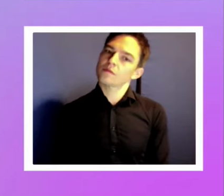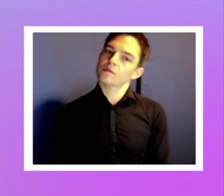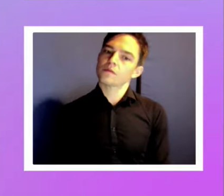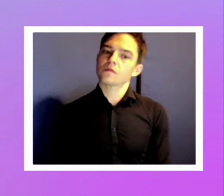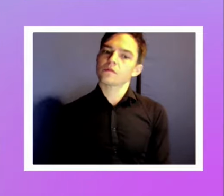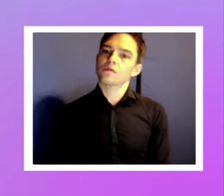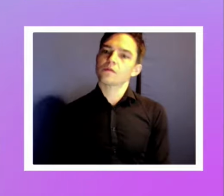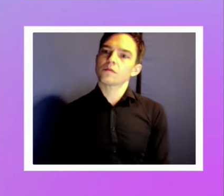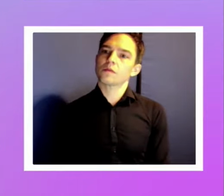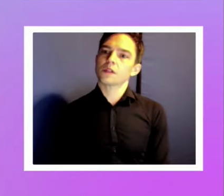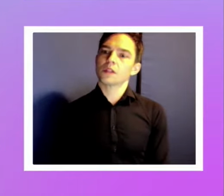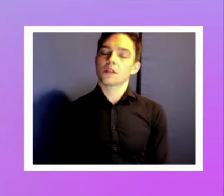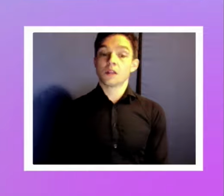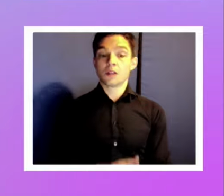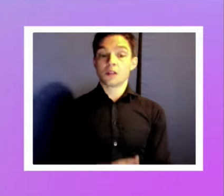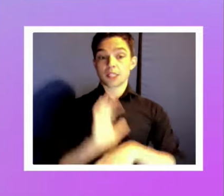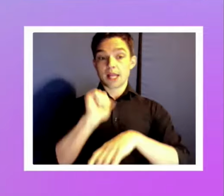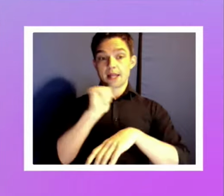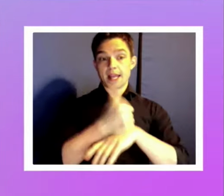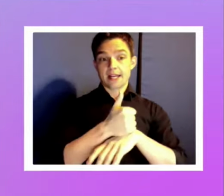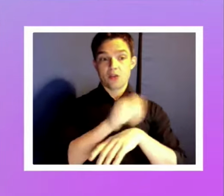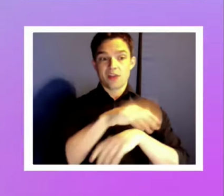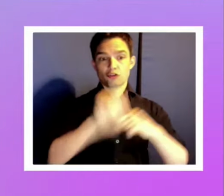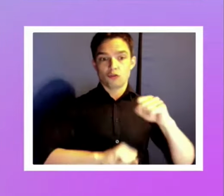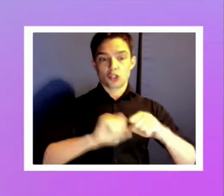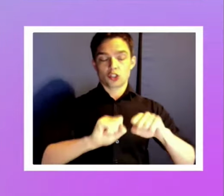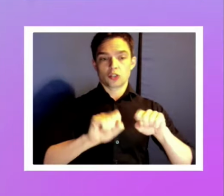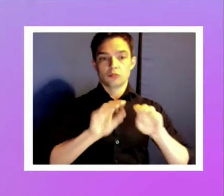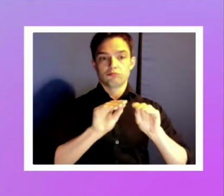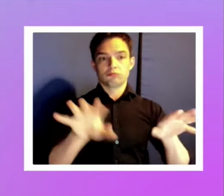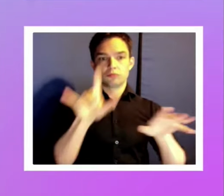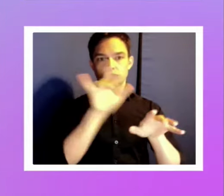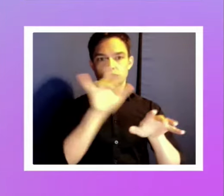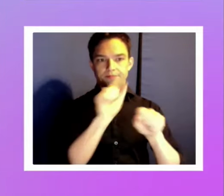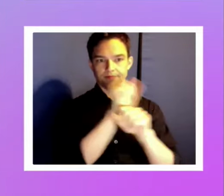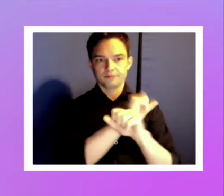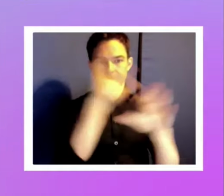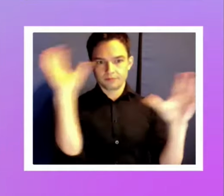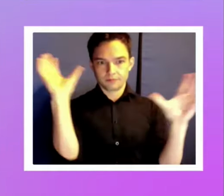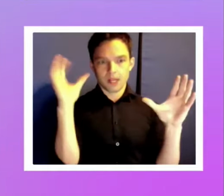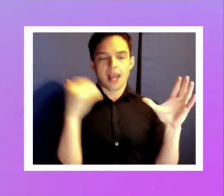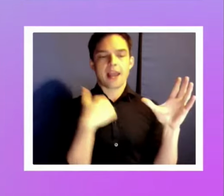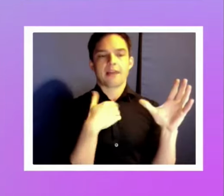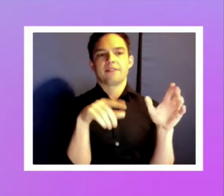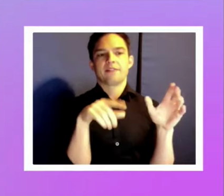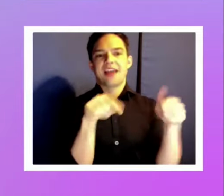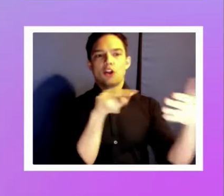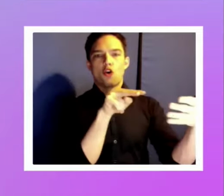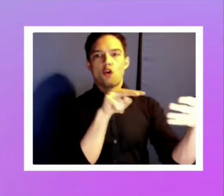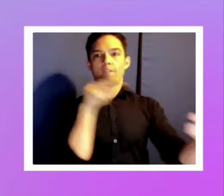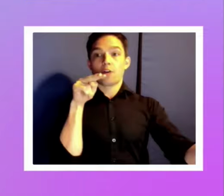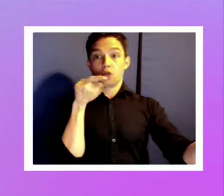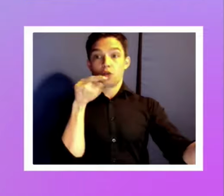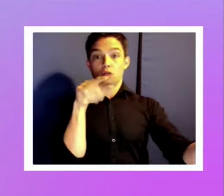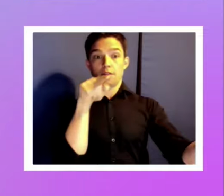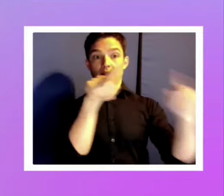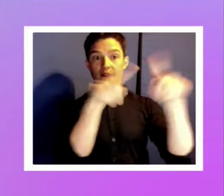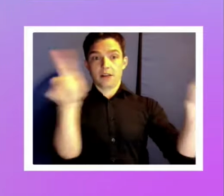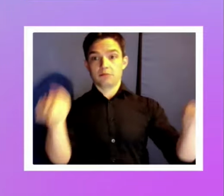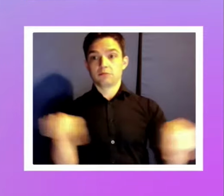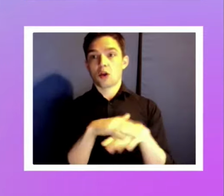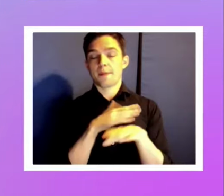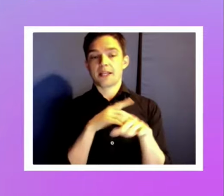And to kind of lay this out, this structure, have this overview on my screen. It's at